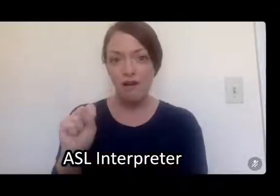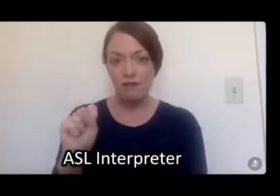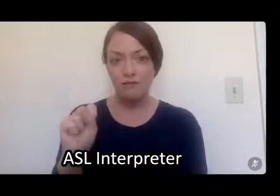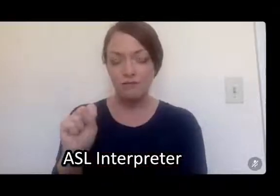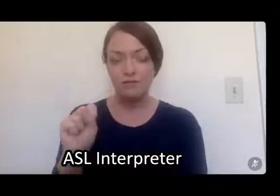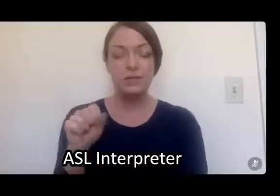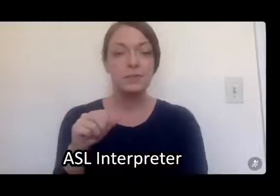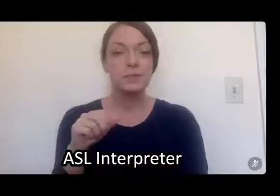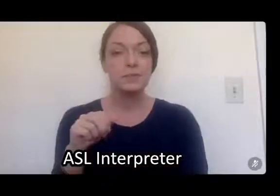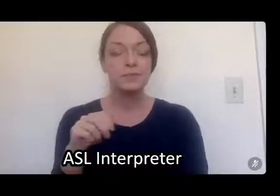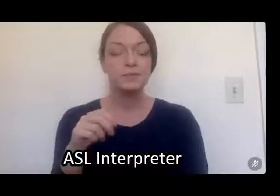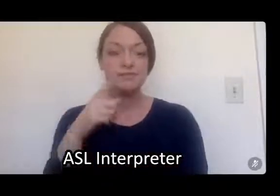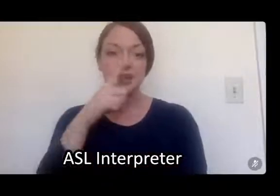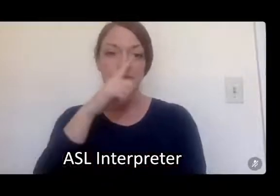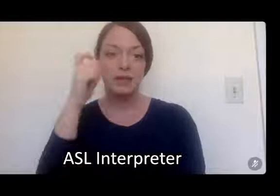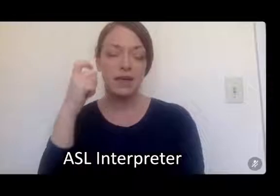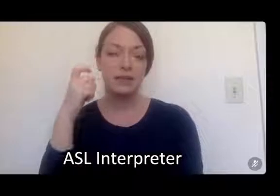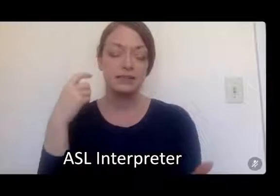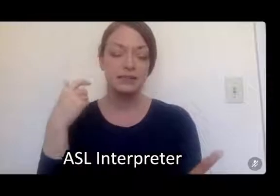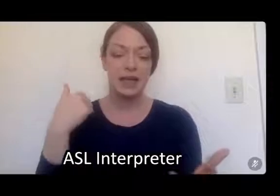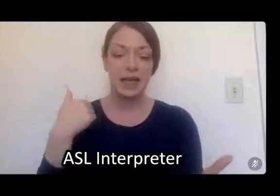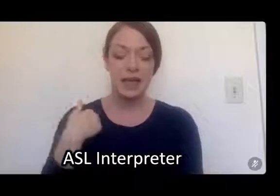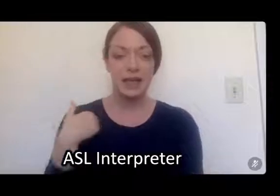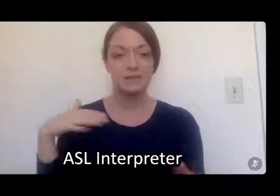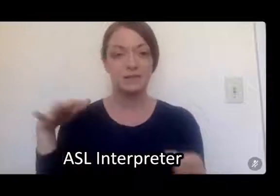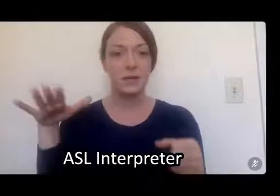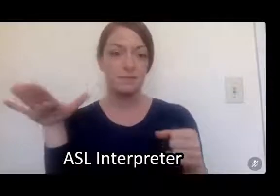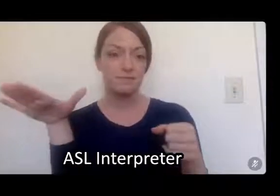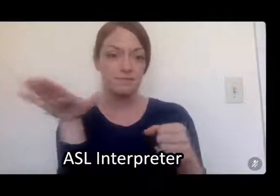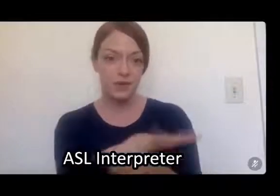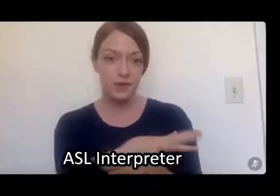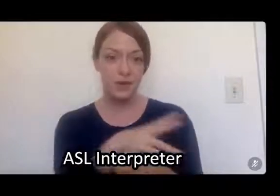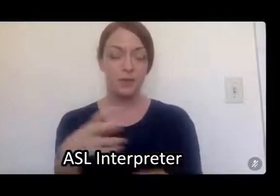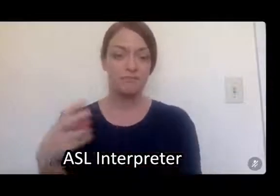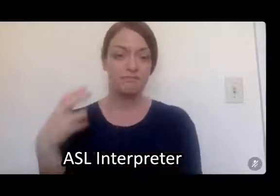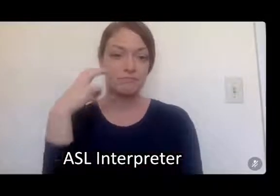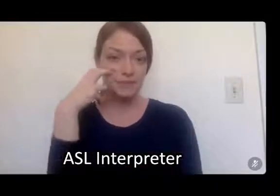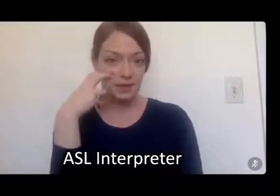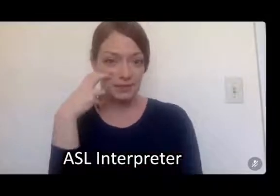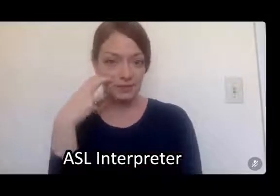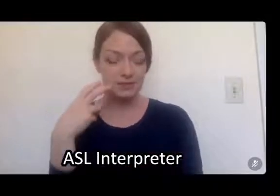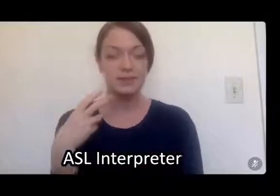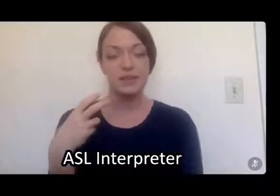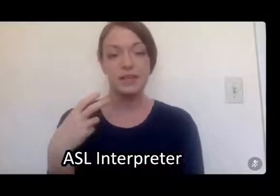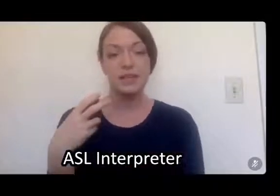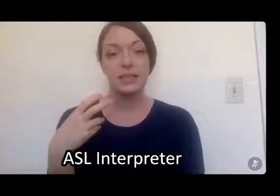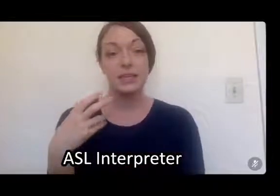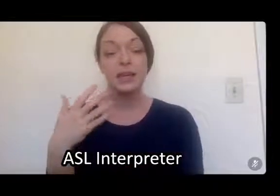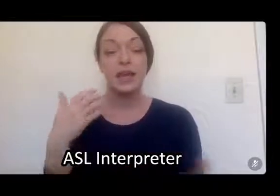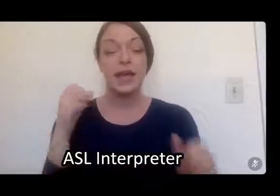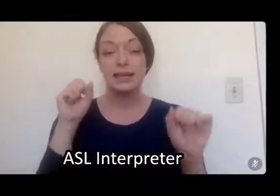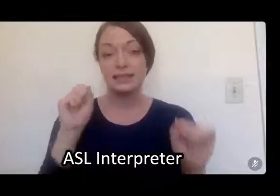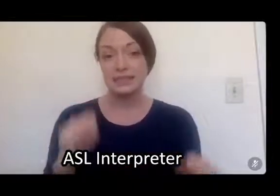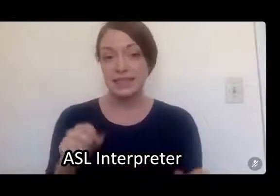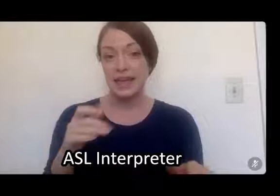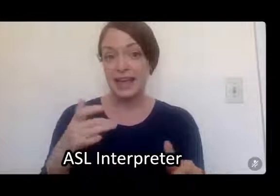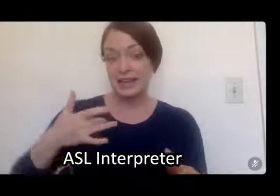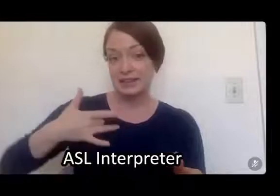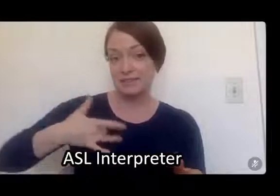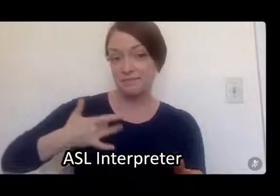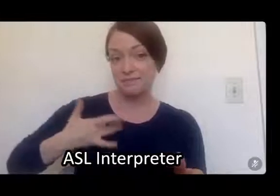am what you call a totally blind person. While I do have light and dark